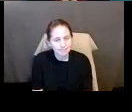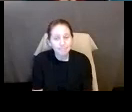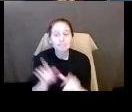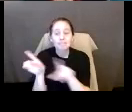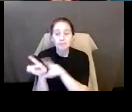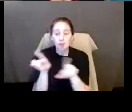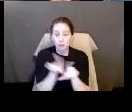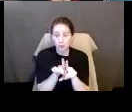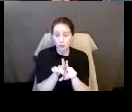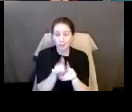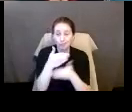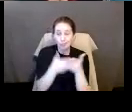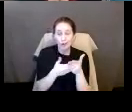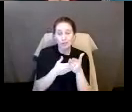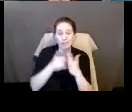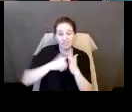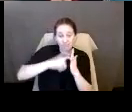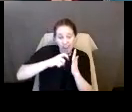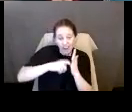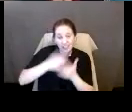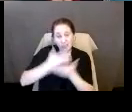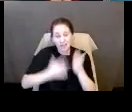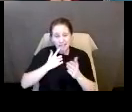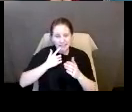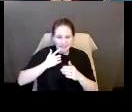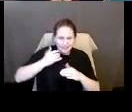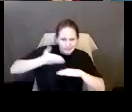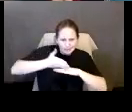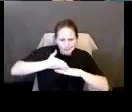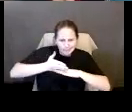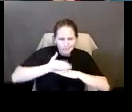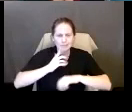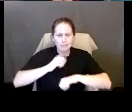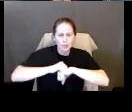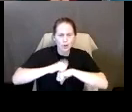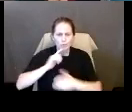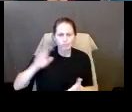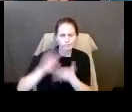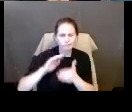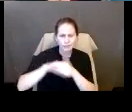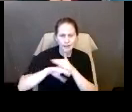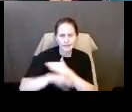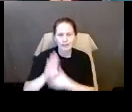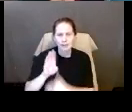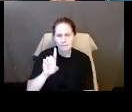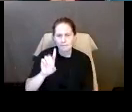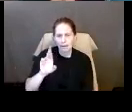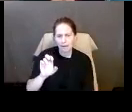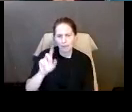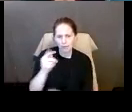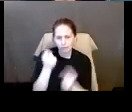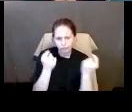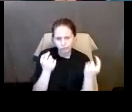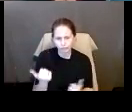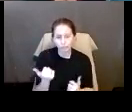Also, in parts of the mining process, like cutting the stone, or even reducing access of bedrock away from the raw amethyst,